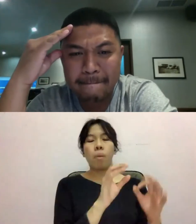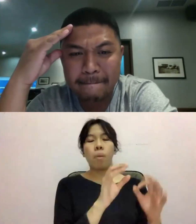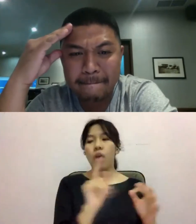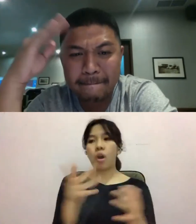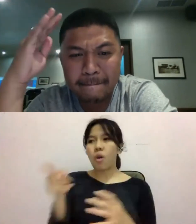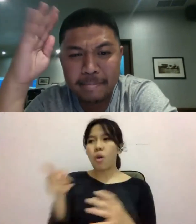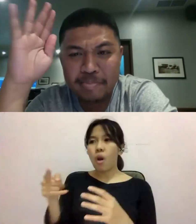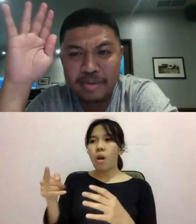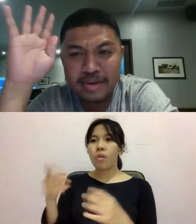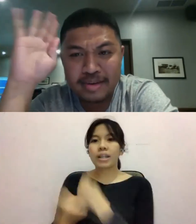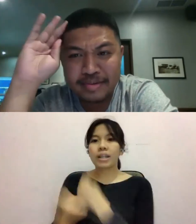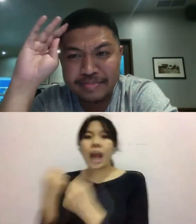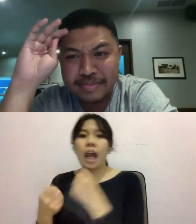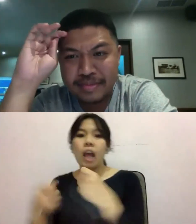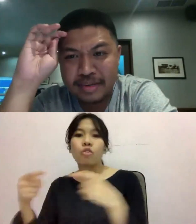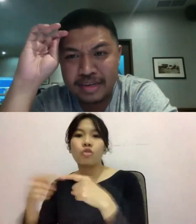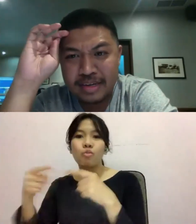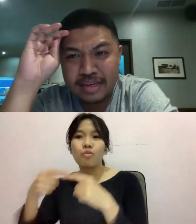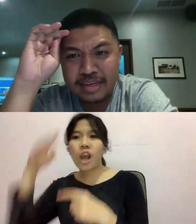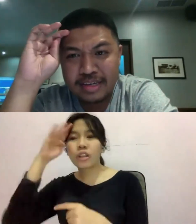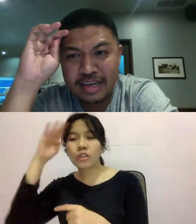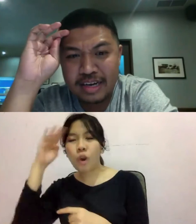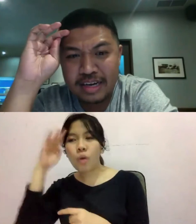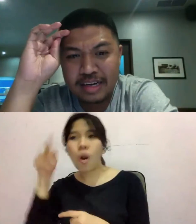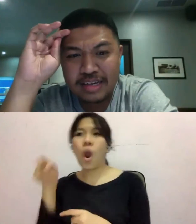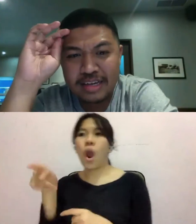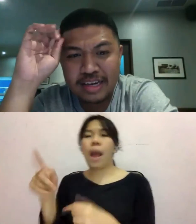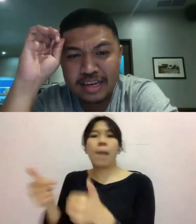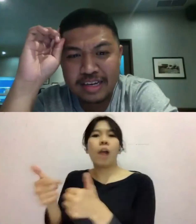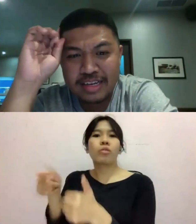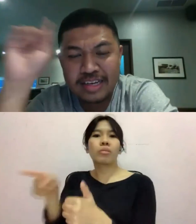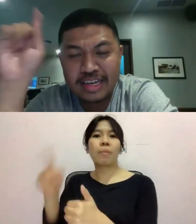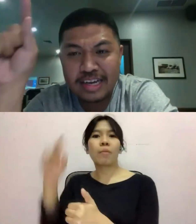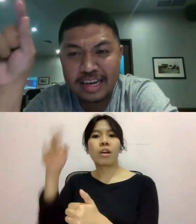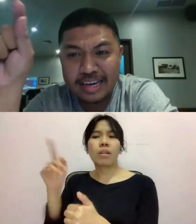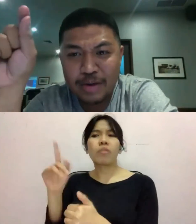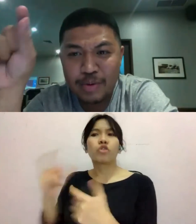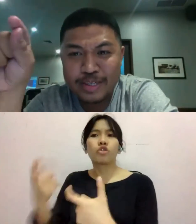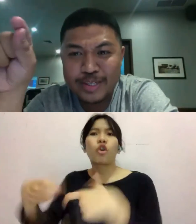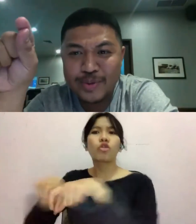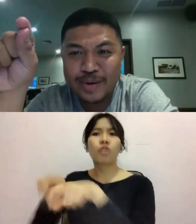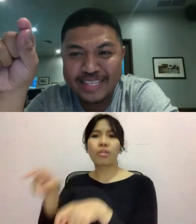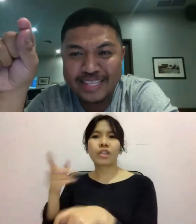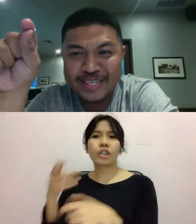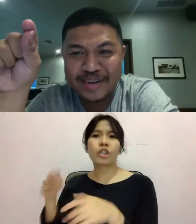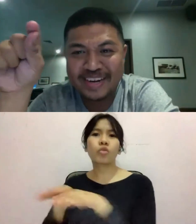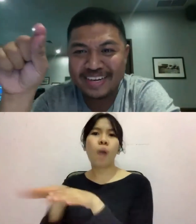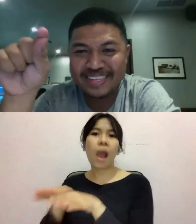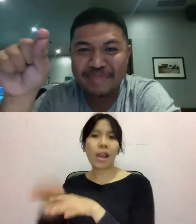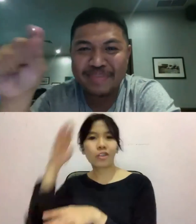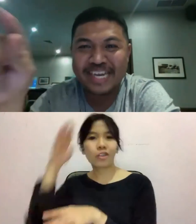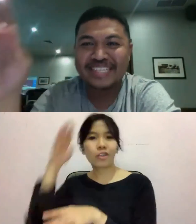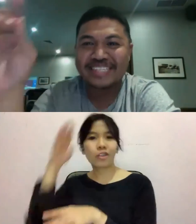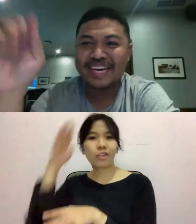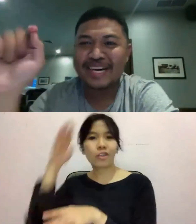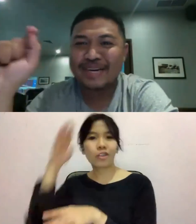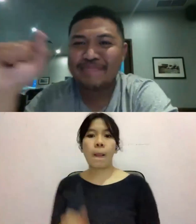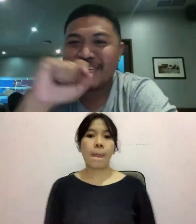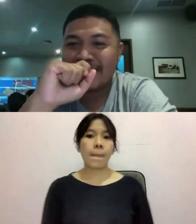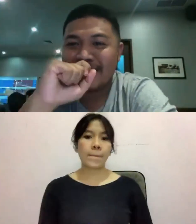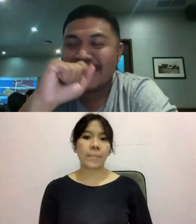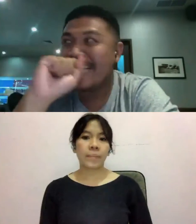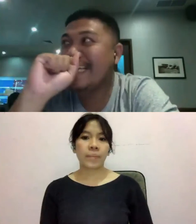even related between expression and also orientation. And I want to add something else. Please.